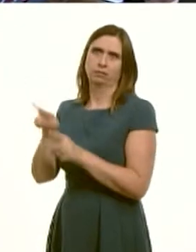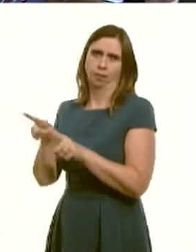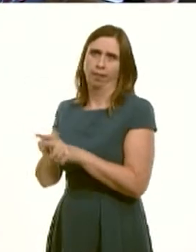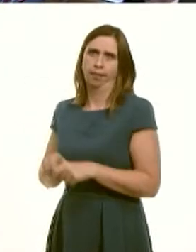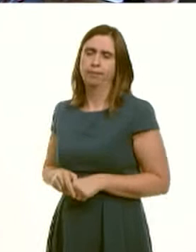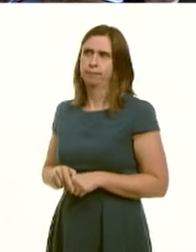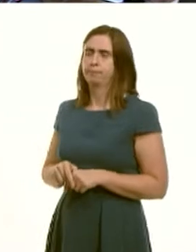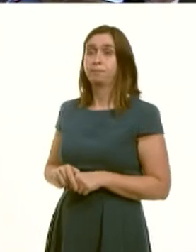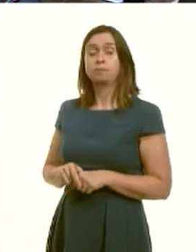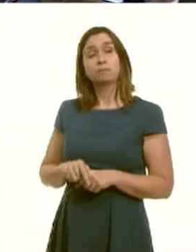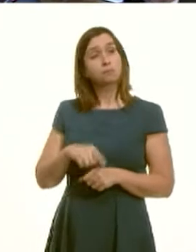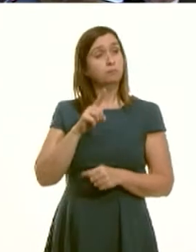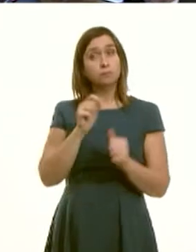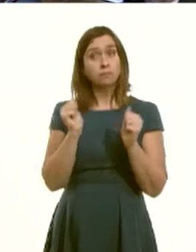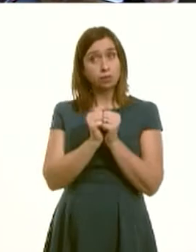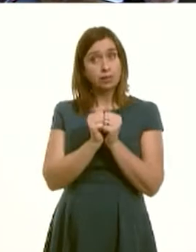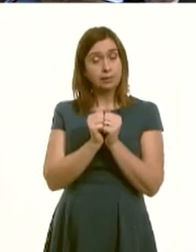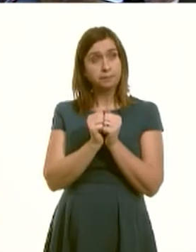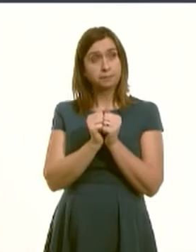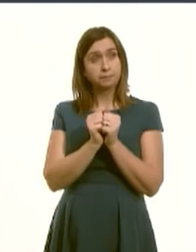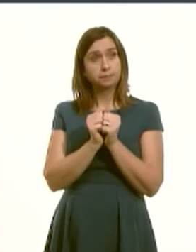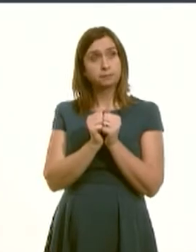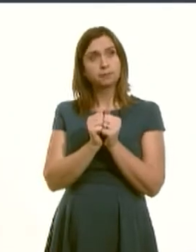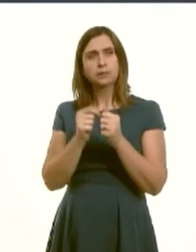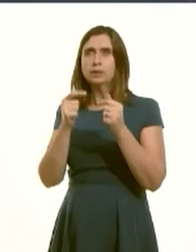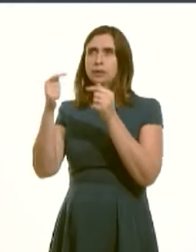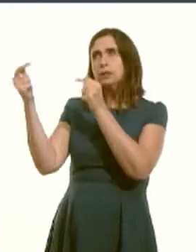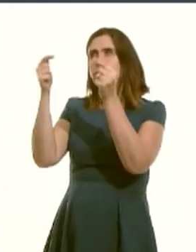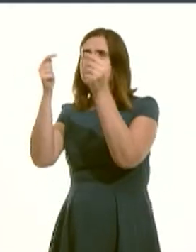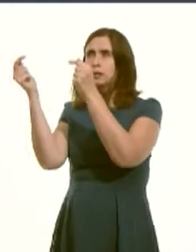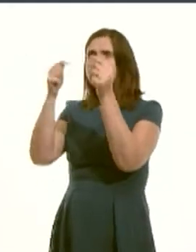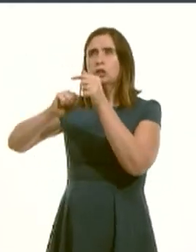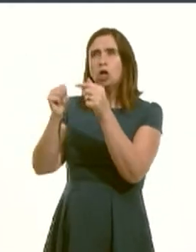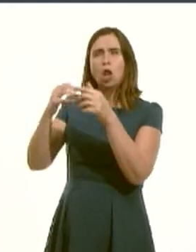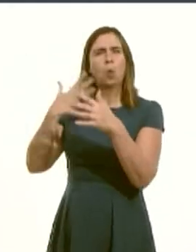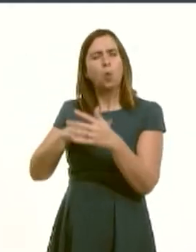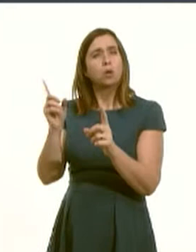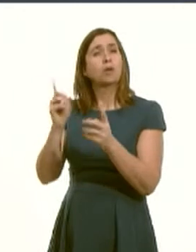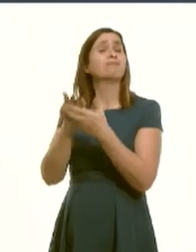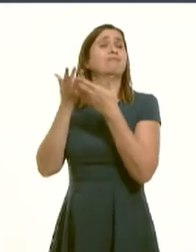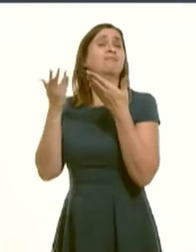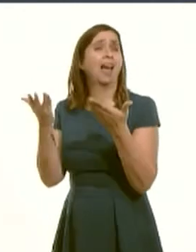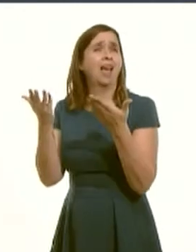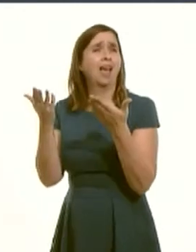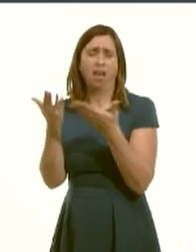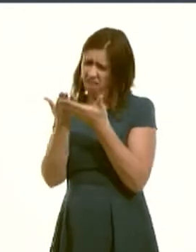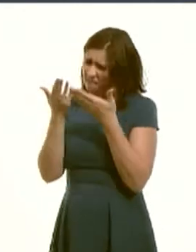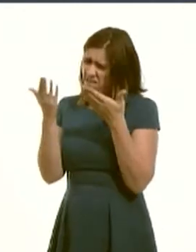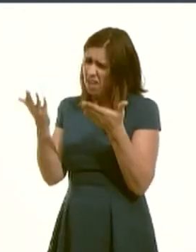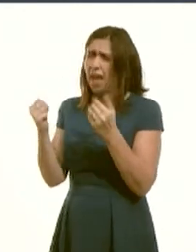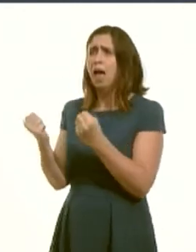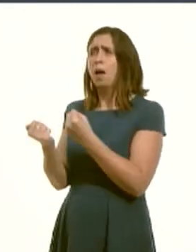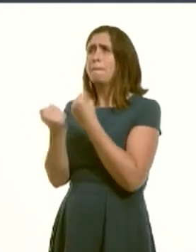Will the First Minister also agree that an important part of the debate in Scotland was about fairness in terms of the distribution of political